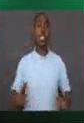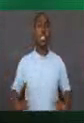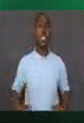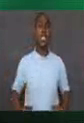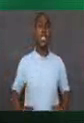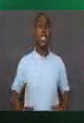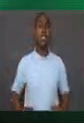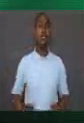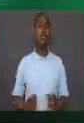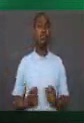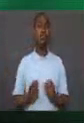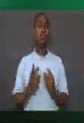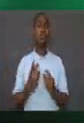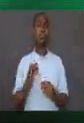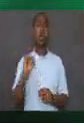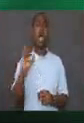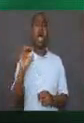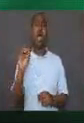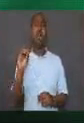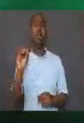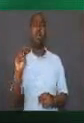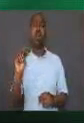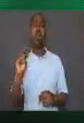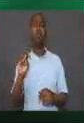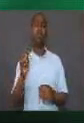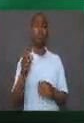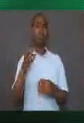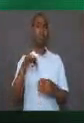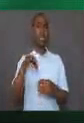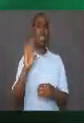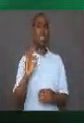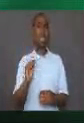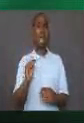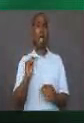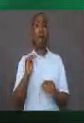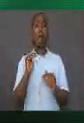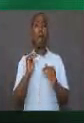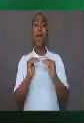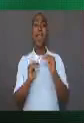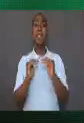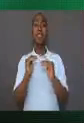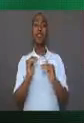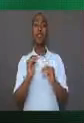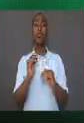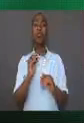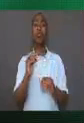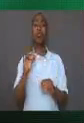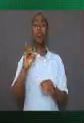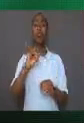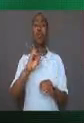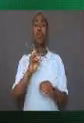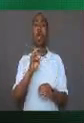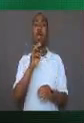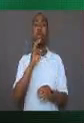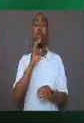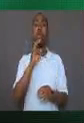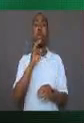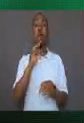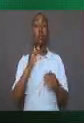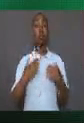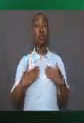ions through urine. The balance of salts and water within the body is